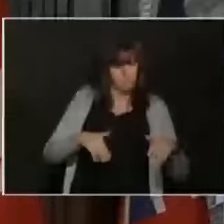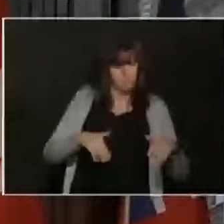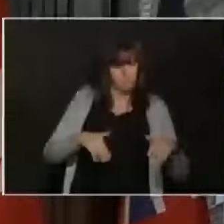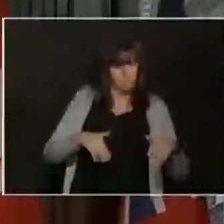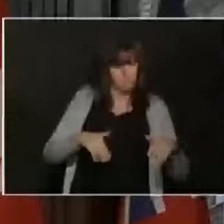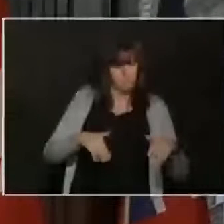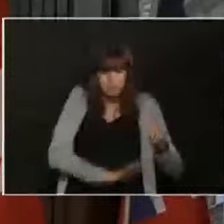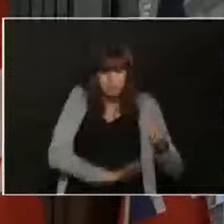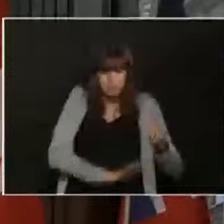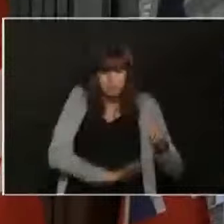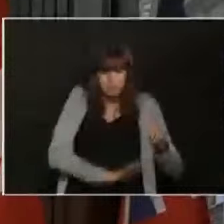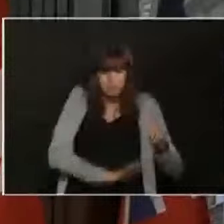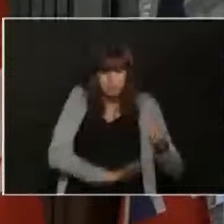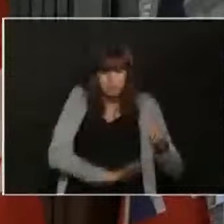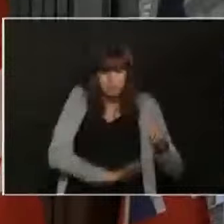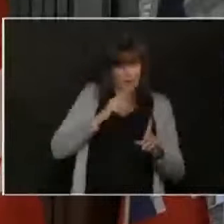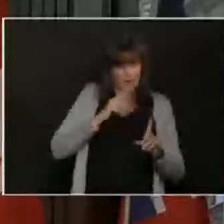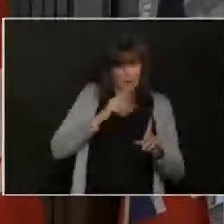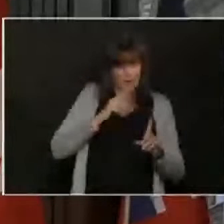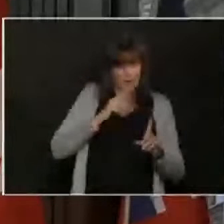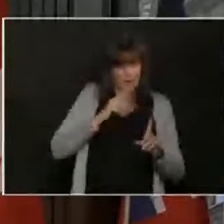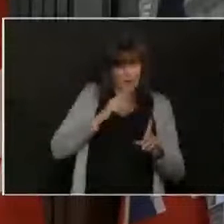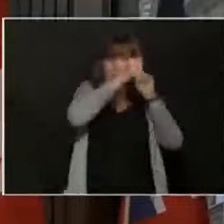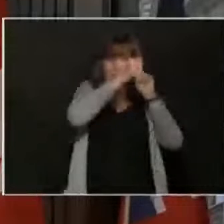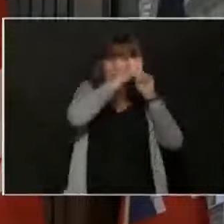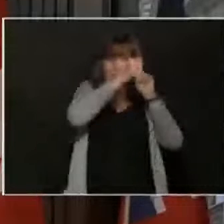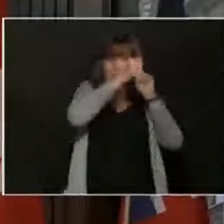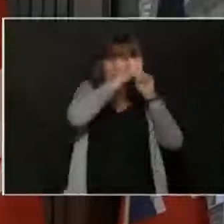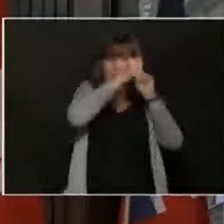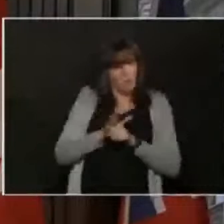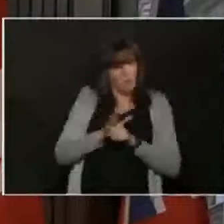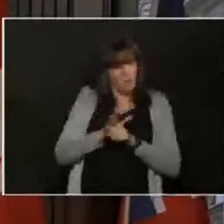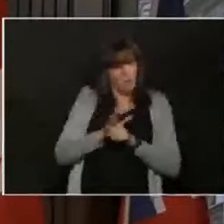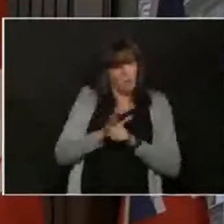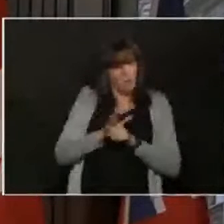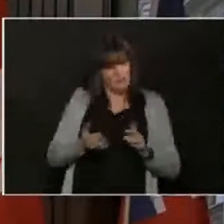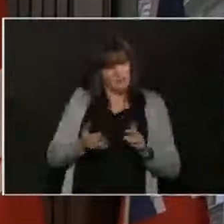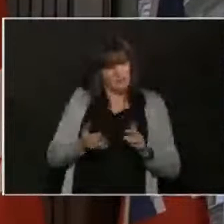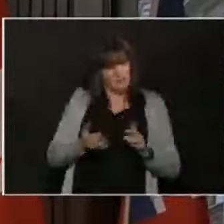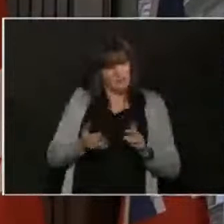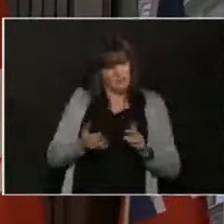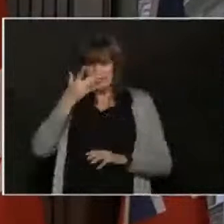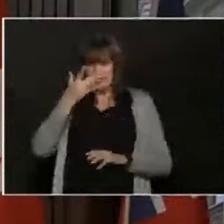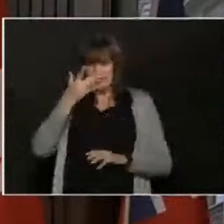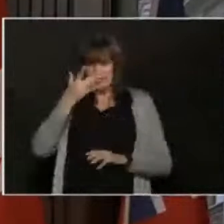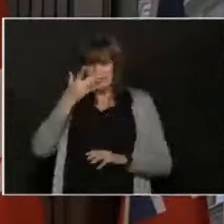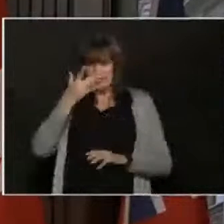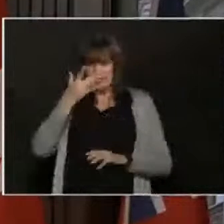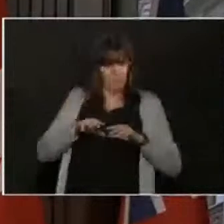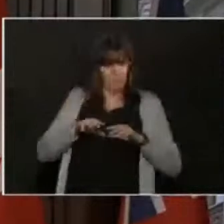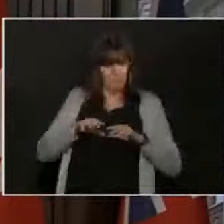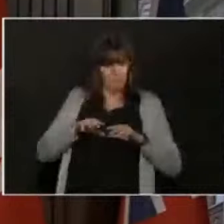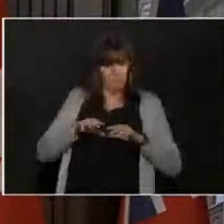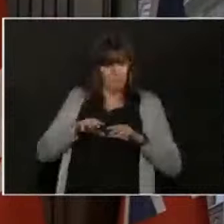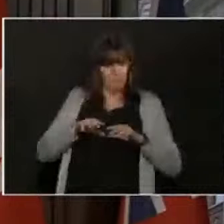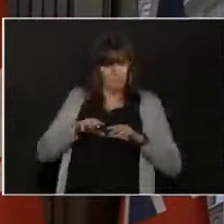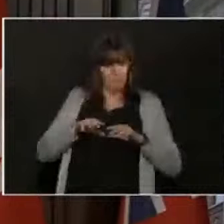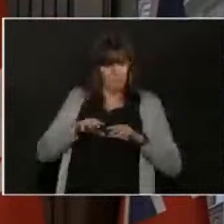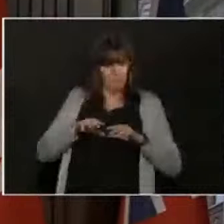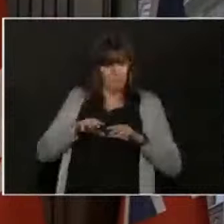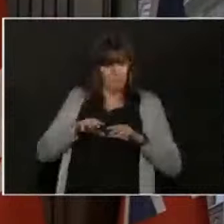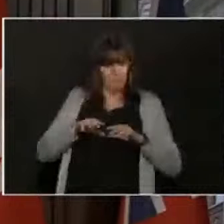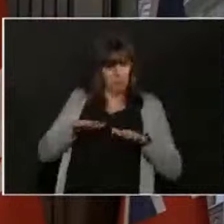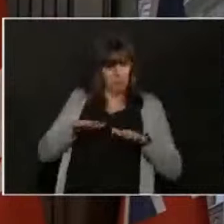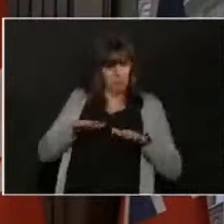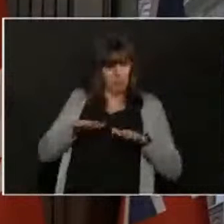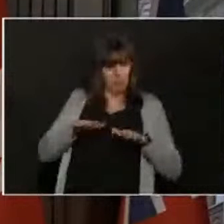as the virus spreads, so will the outbreaks, and so will the deaths. And I want to be clear, the impact on our health